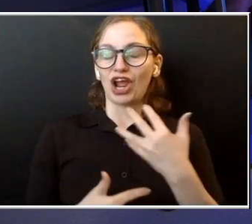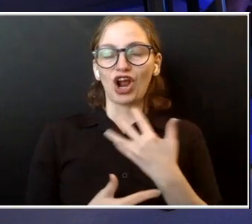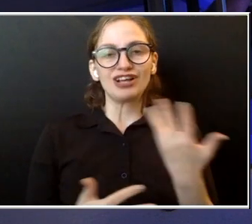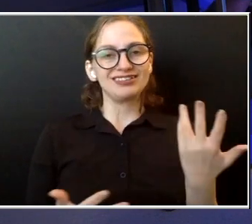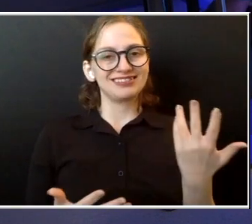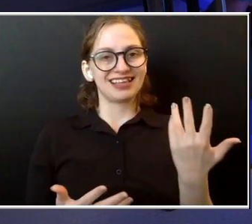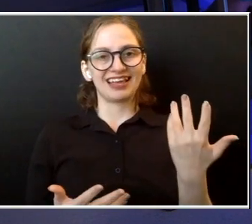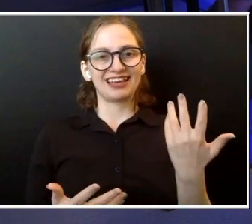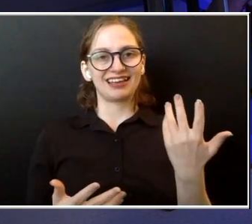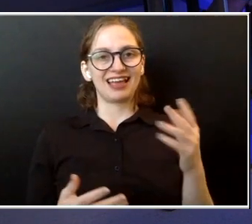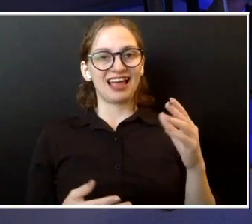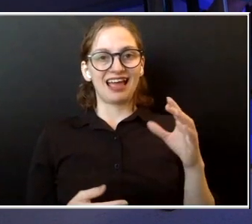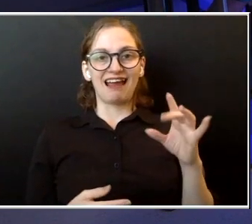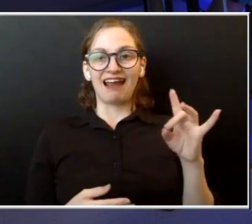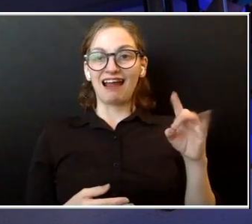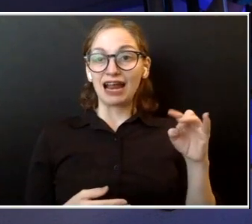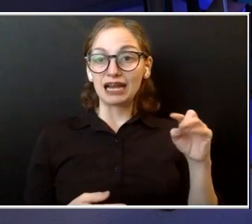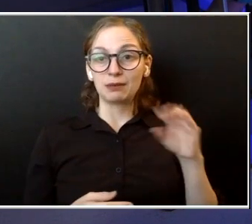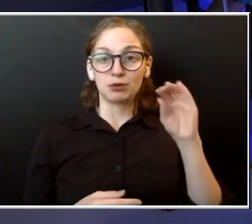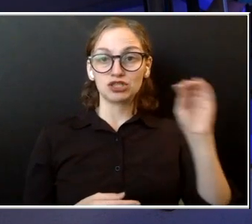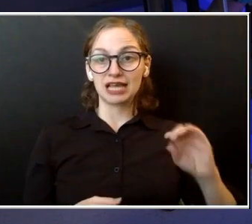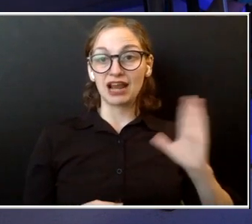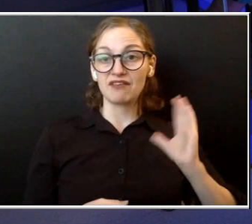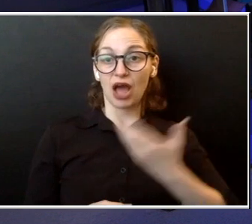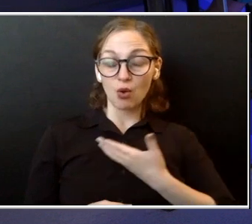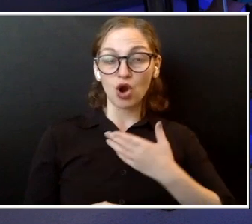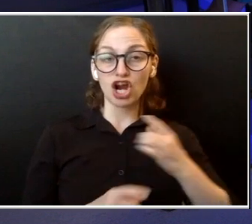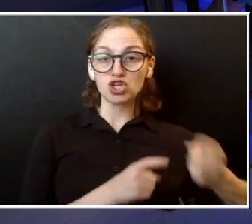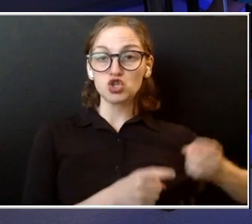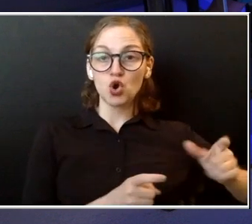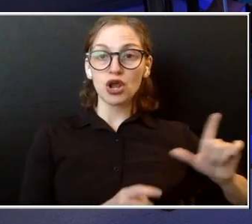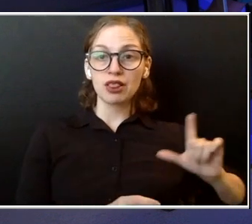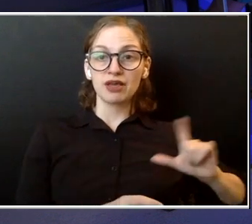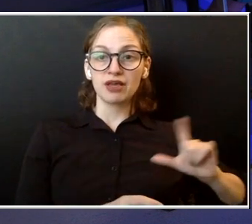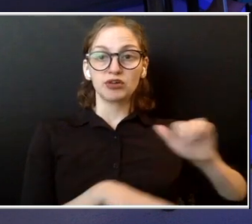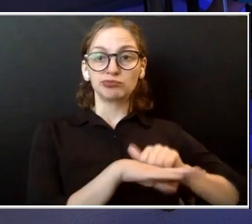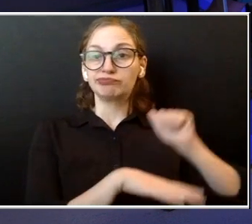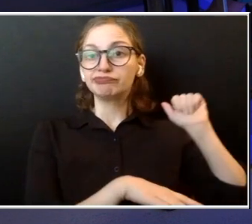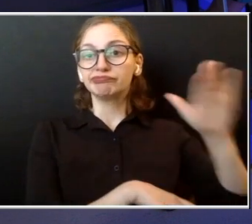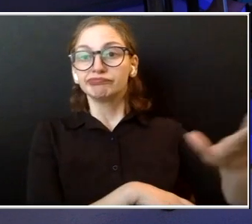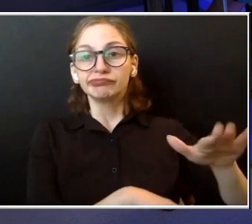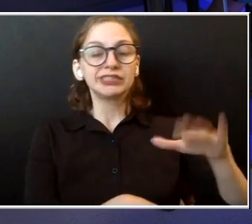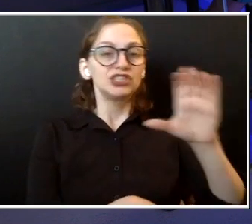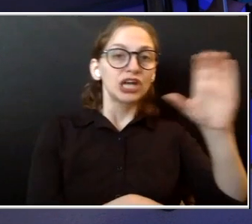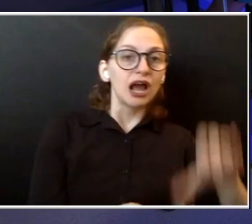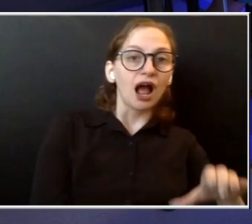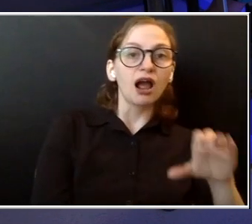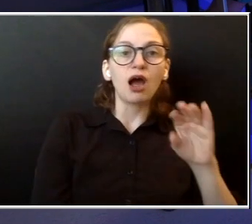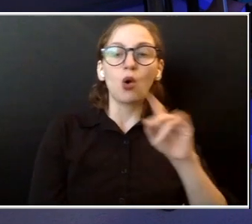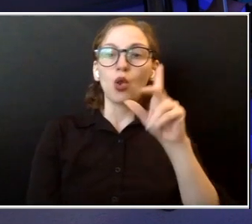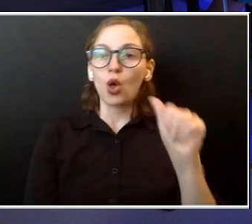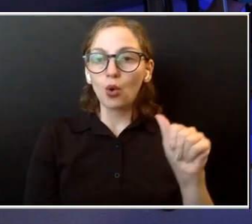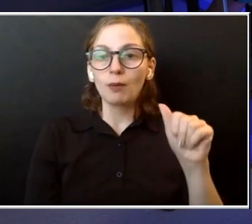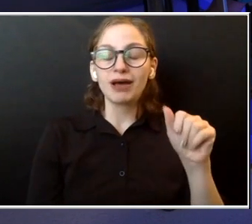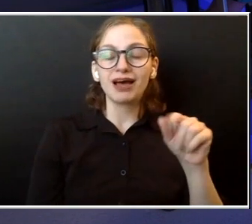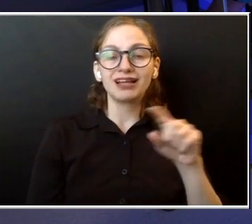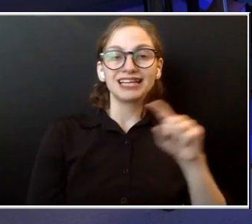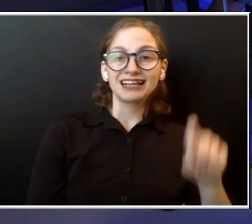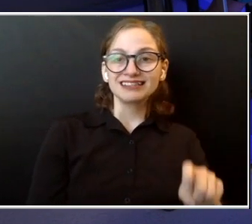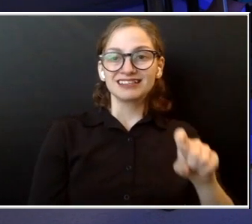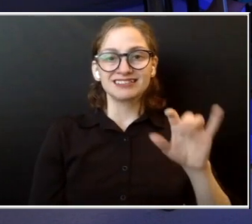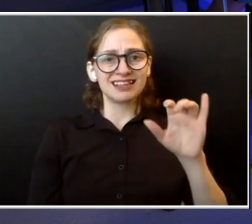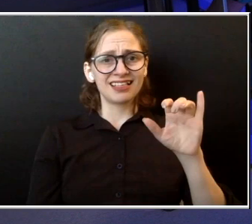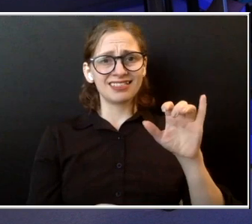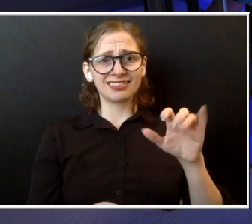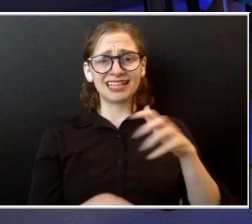exported to transplant programs in like Chicago, Minnesota, Oklahoma, Texas. That's kind of tough when we say, guys, just go work on your own